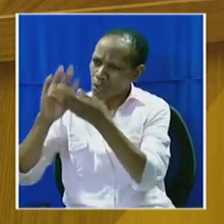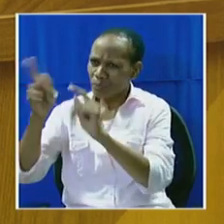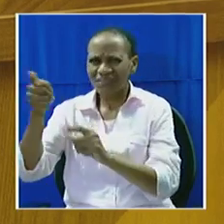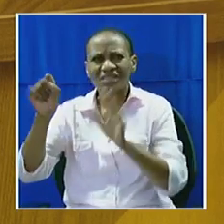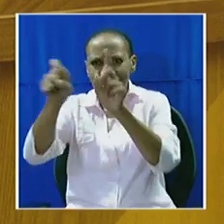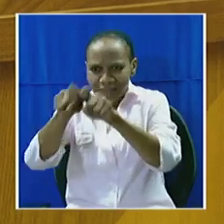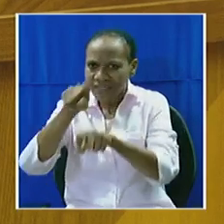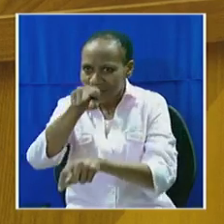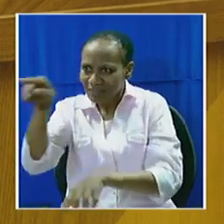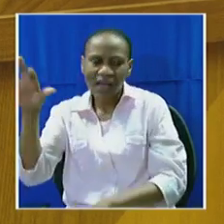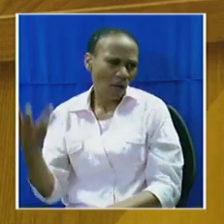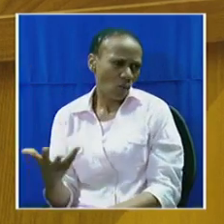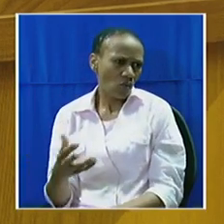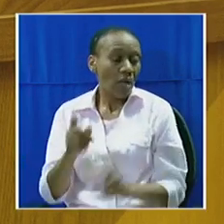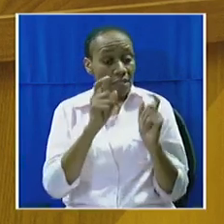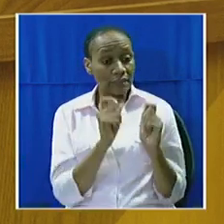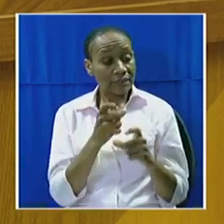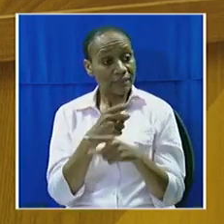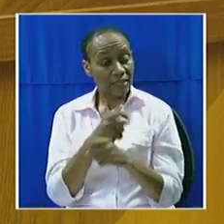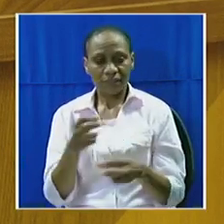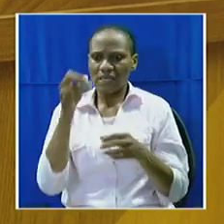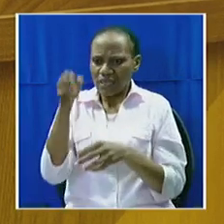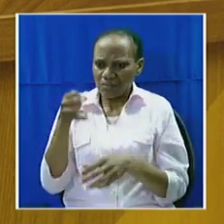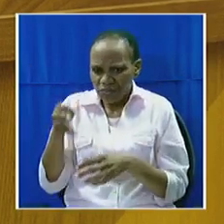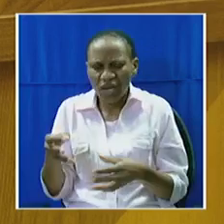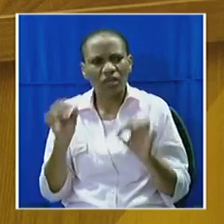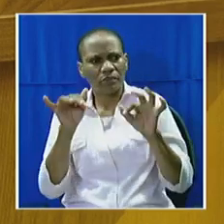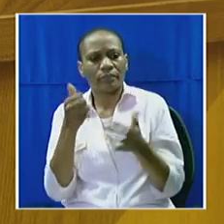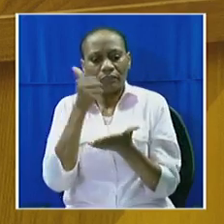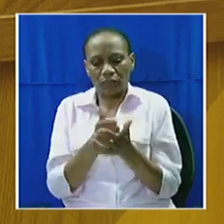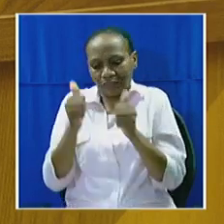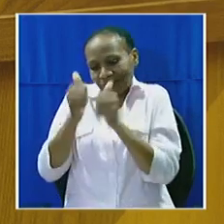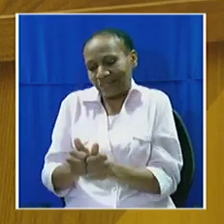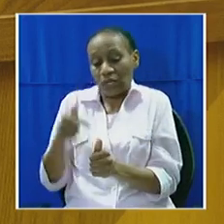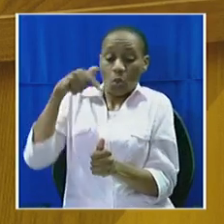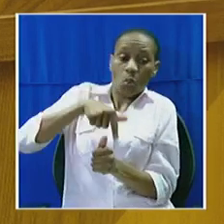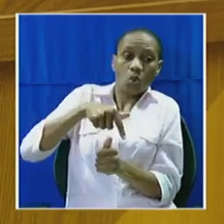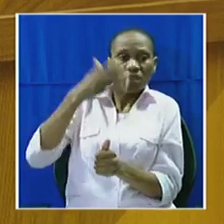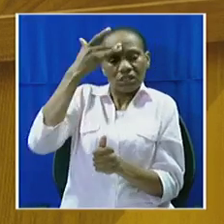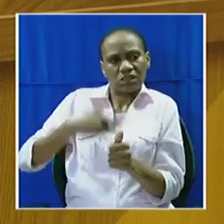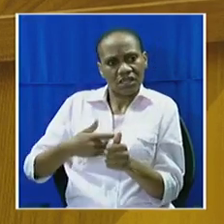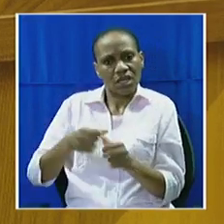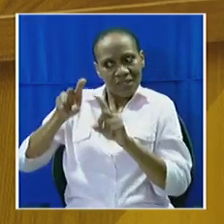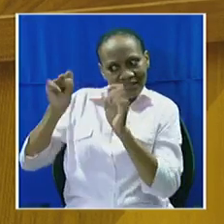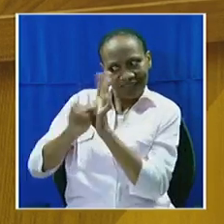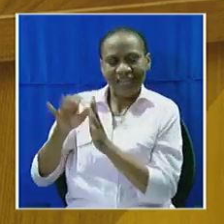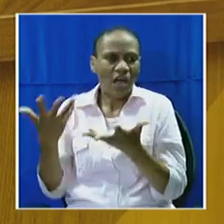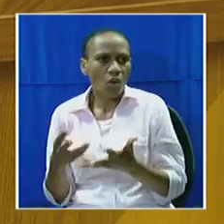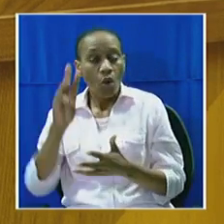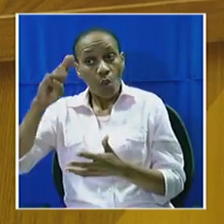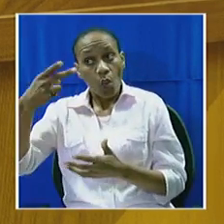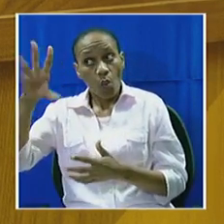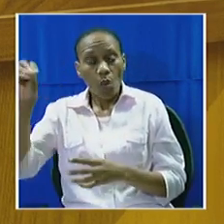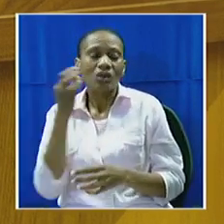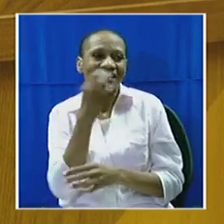spaces? How will you track down taxi passengers and train passengers who were sitting next to an infected person? Pillar number 6 of WHO guidelines